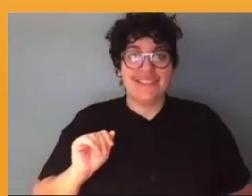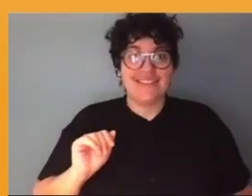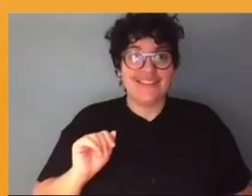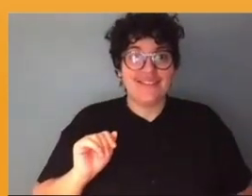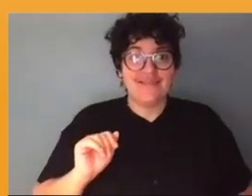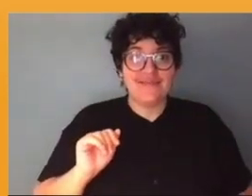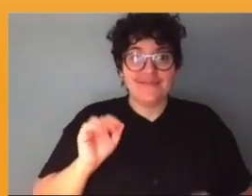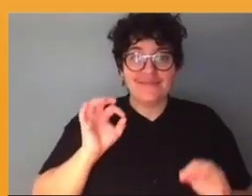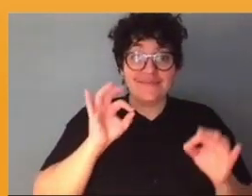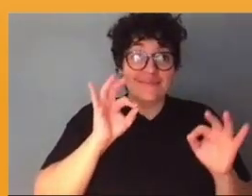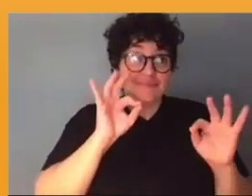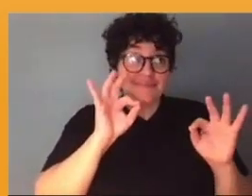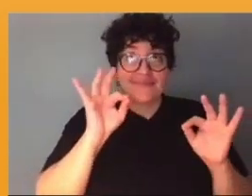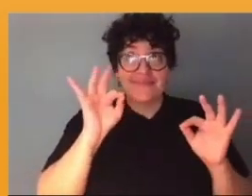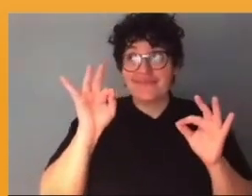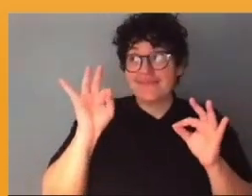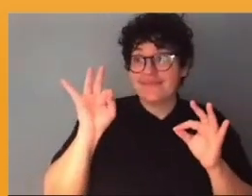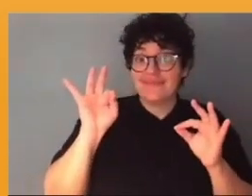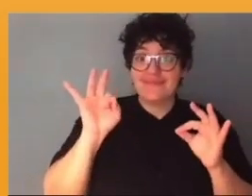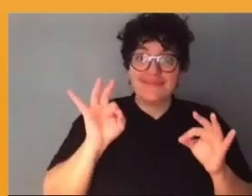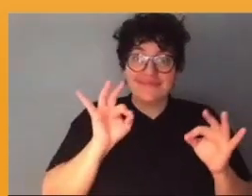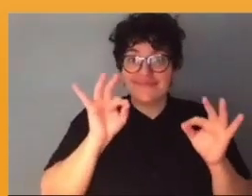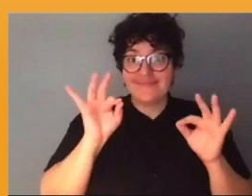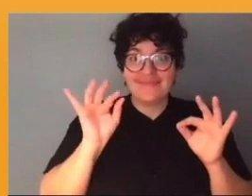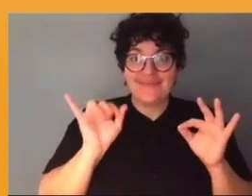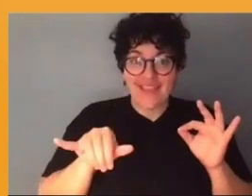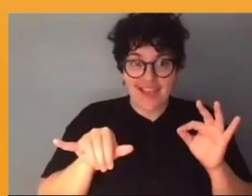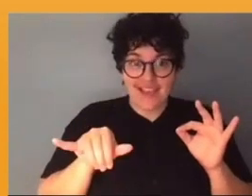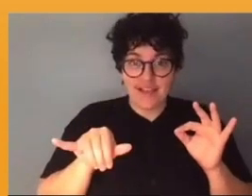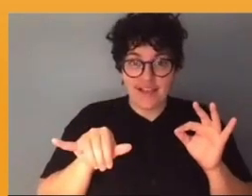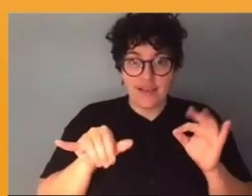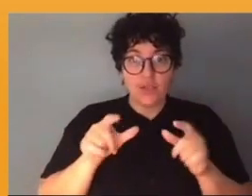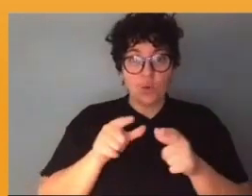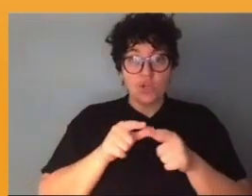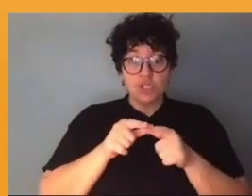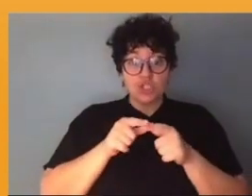looking from the eyes. And in Japanese